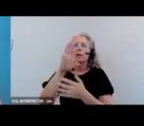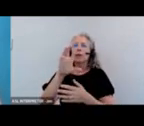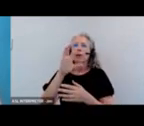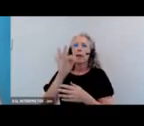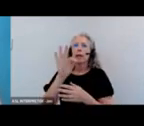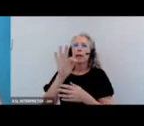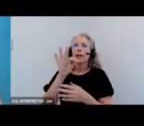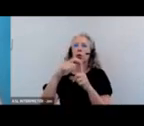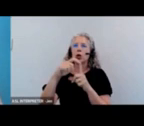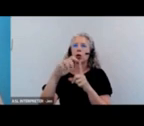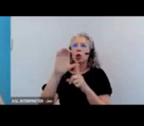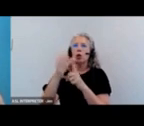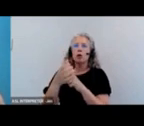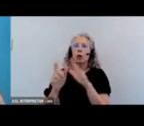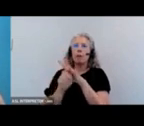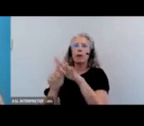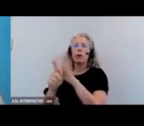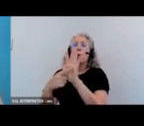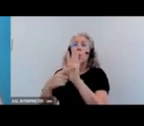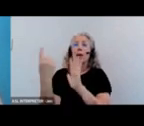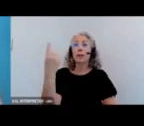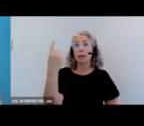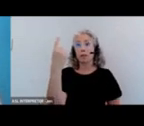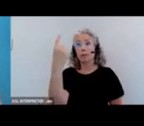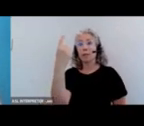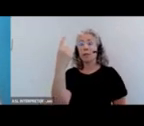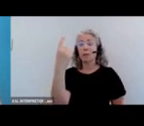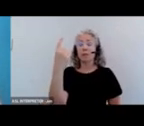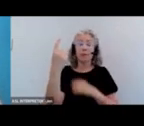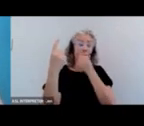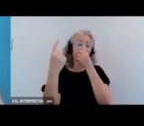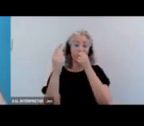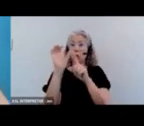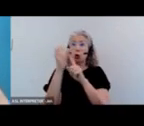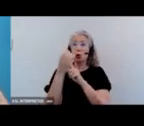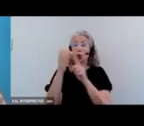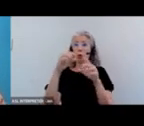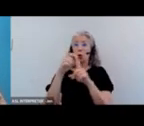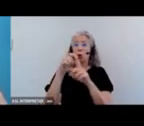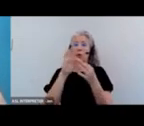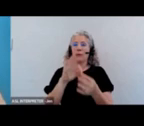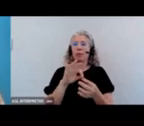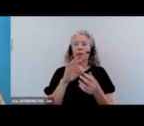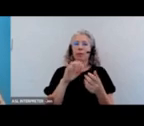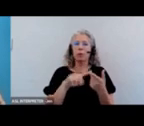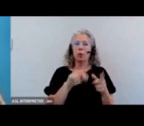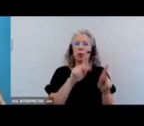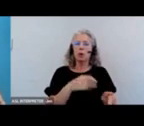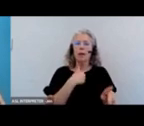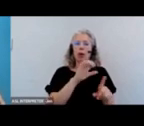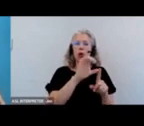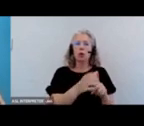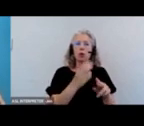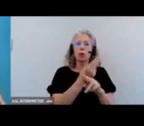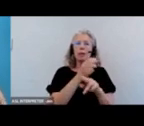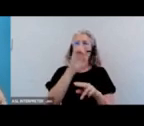3,619 words, the word culture appeared once, and it was only in the context of whether or not people have a culture of using email